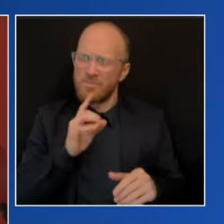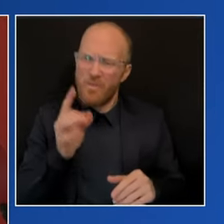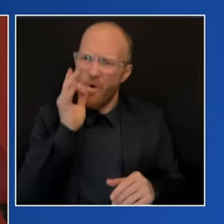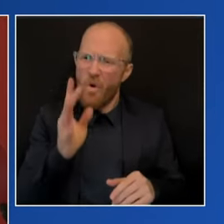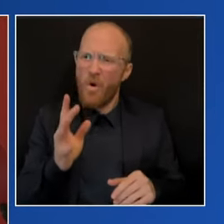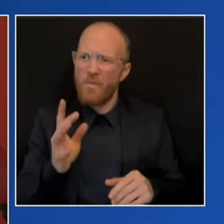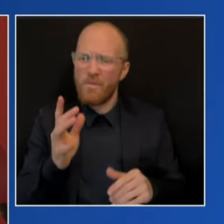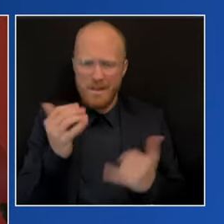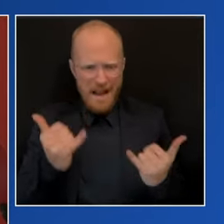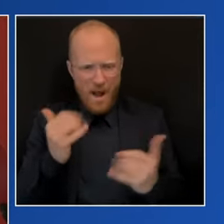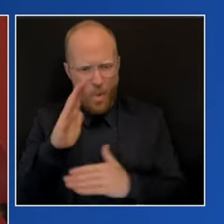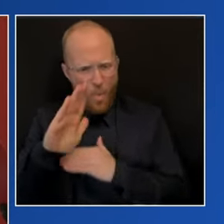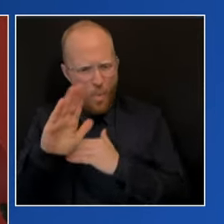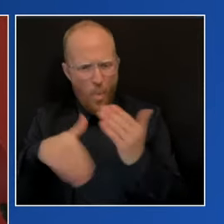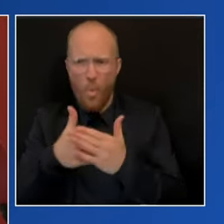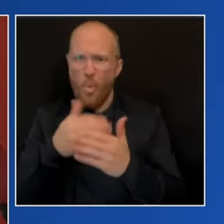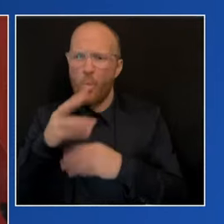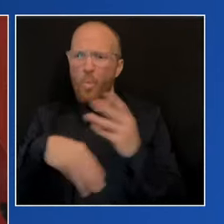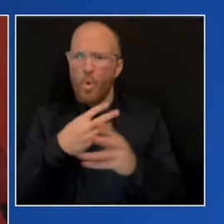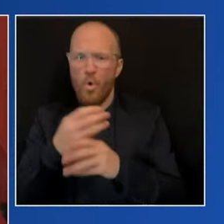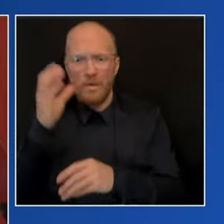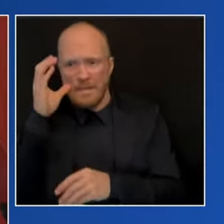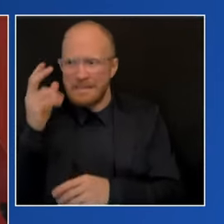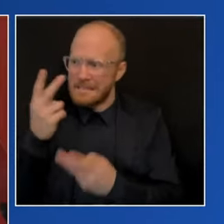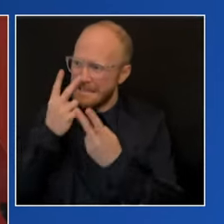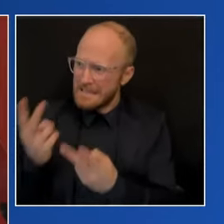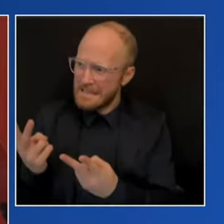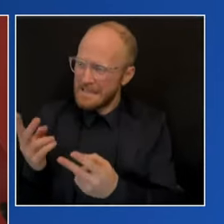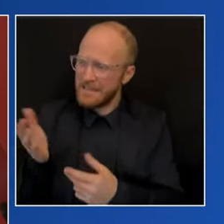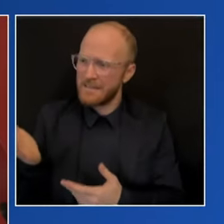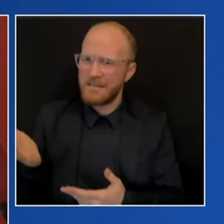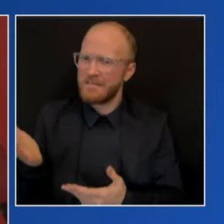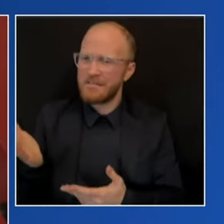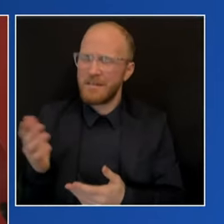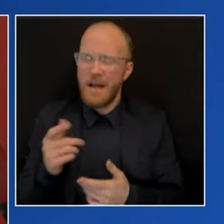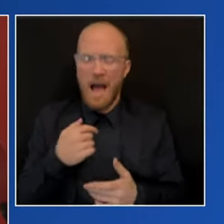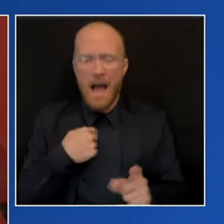listening, when I was overseas, anyway.